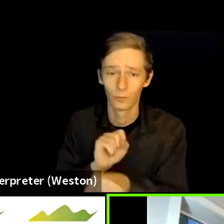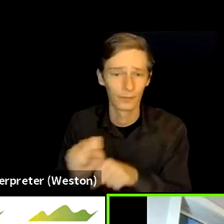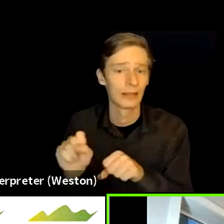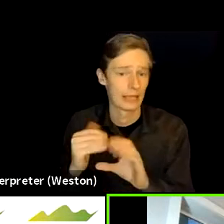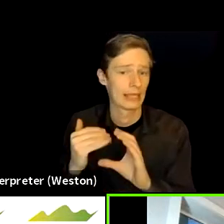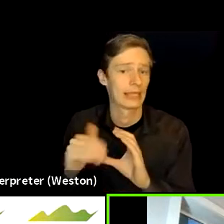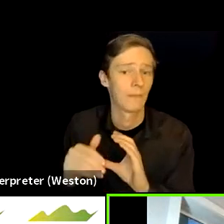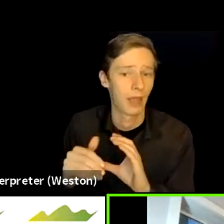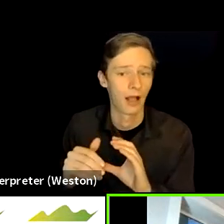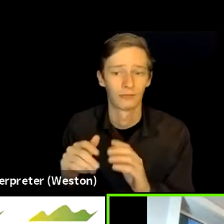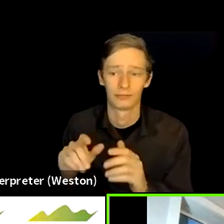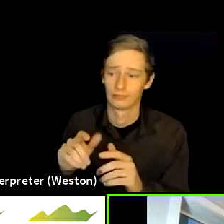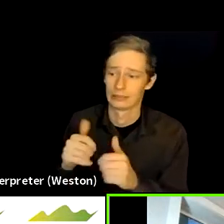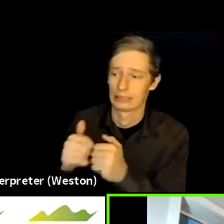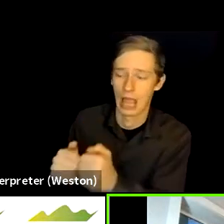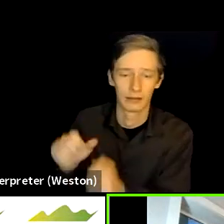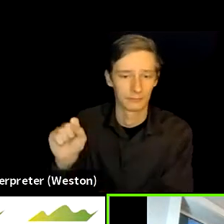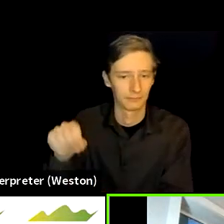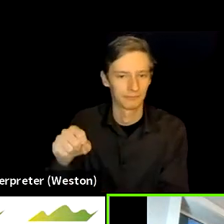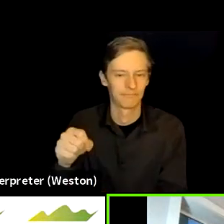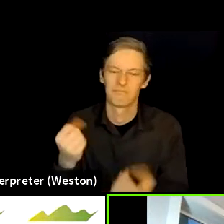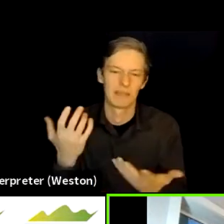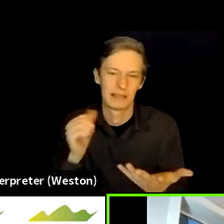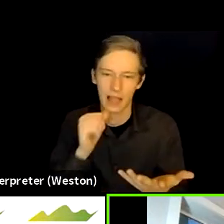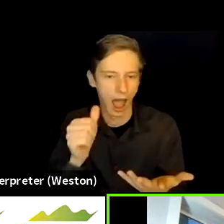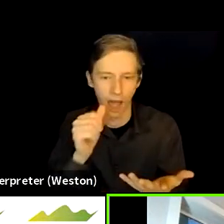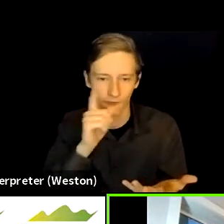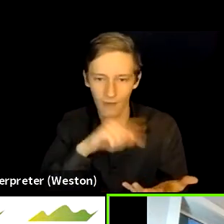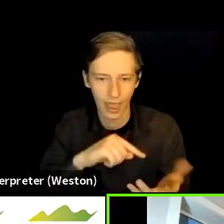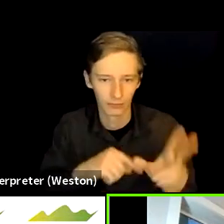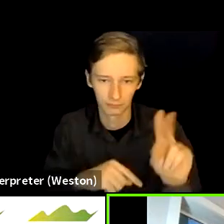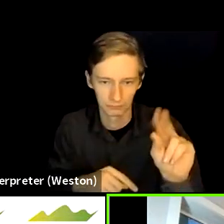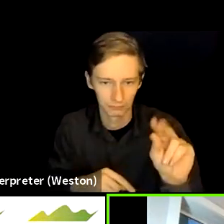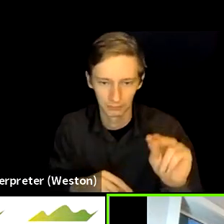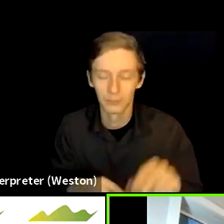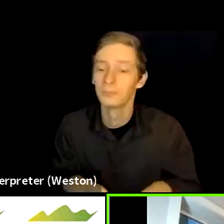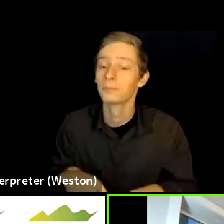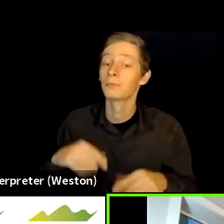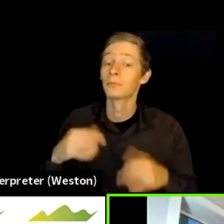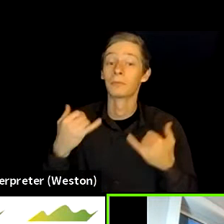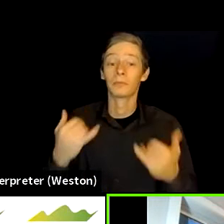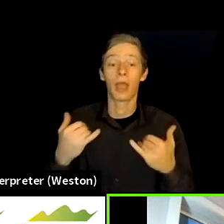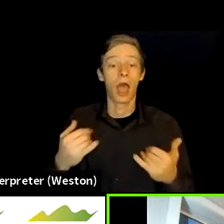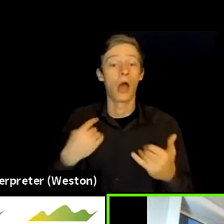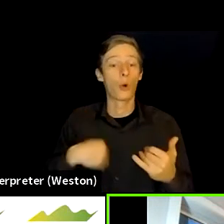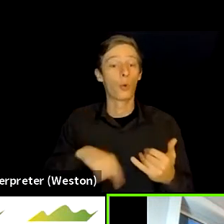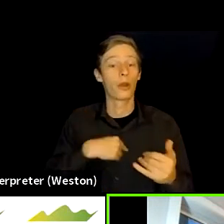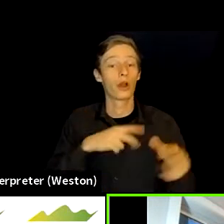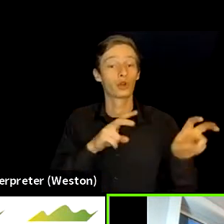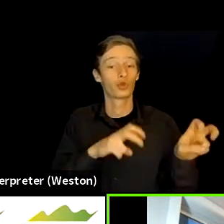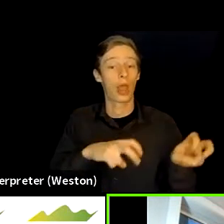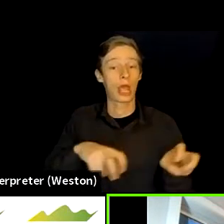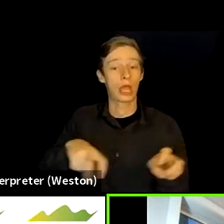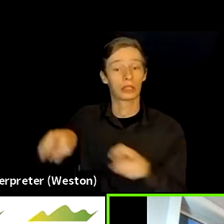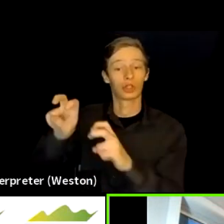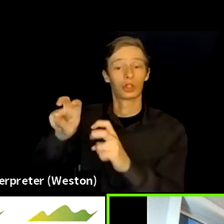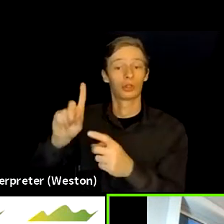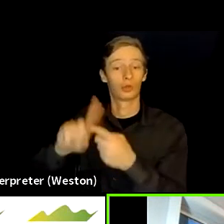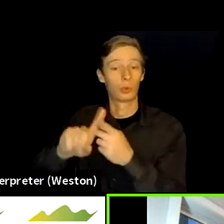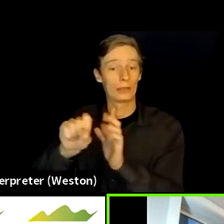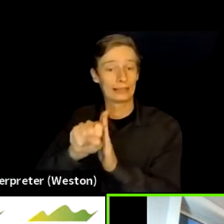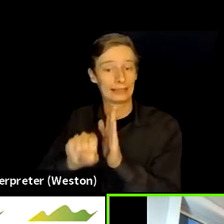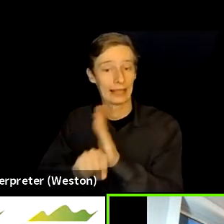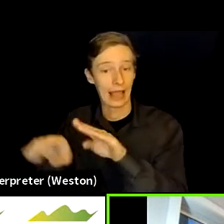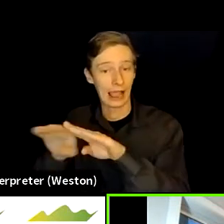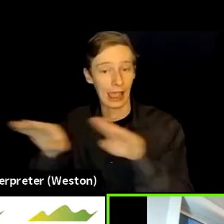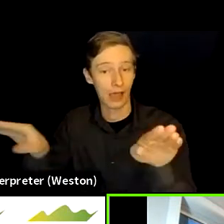world, everybody worries about spam. As we transitioned to the state system and they pulled the data in, what they found was